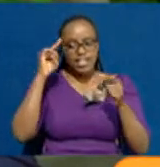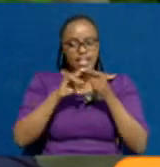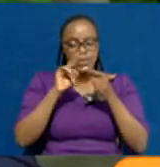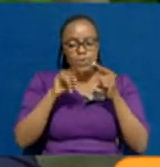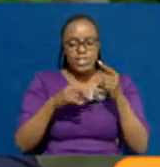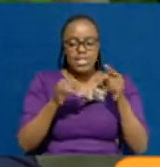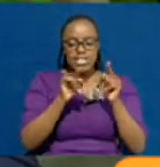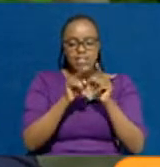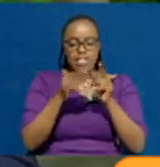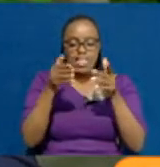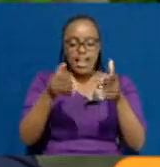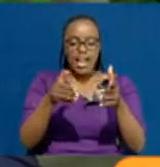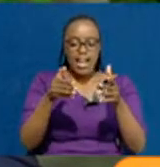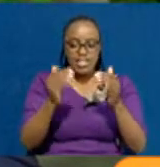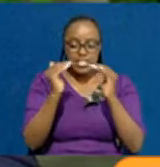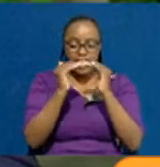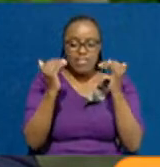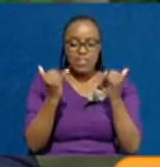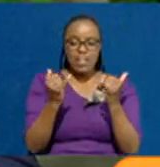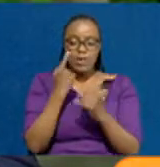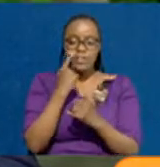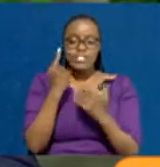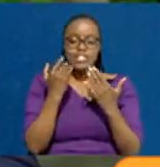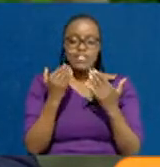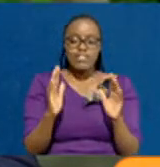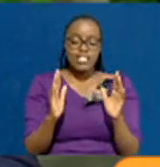course, with the current trends, we have seen that